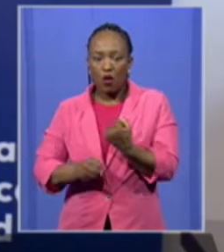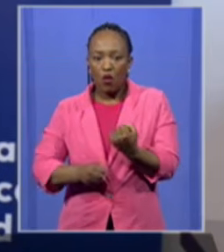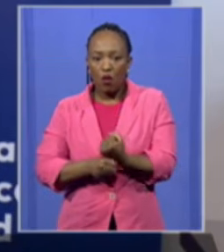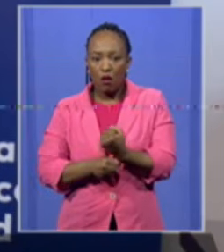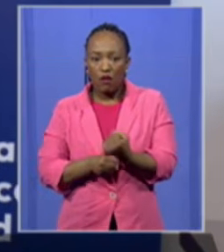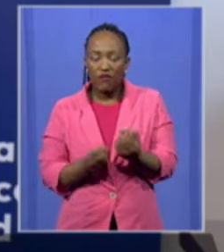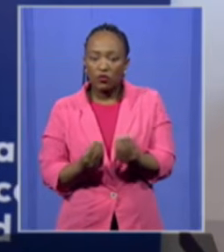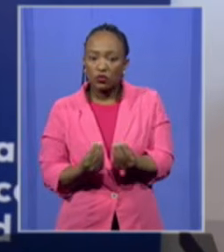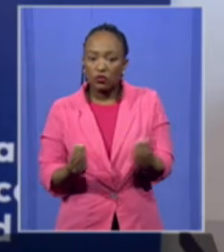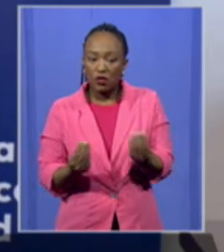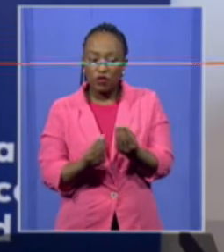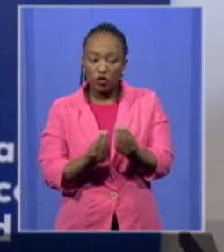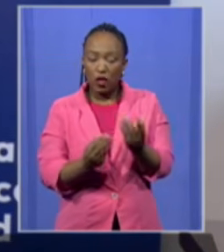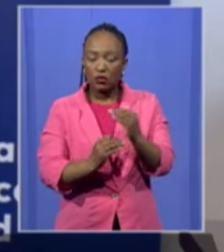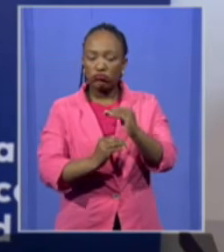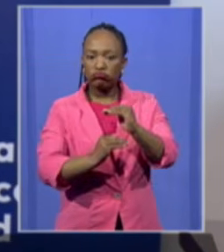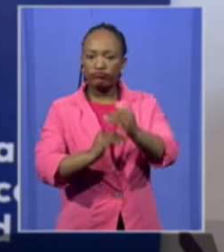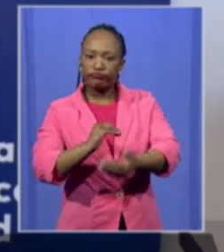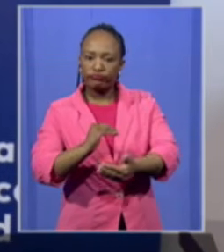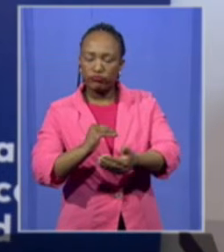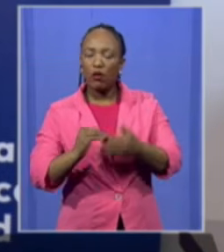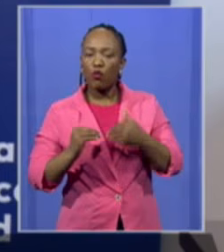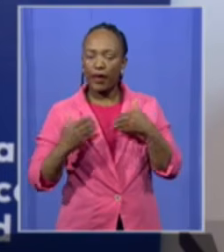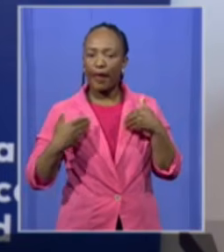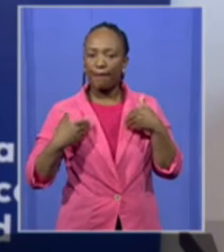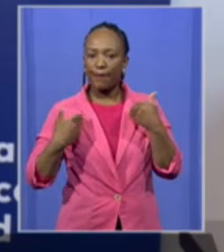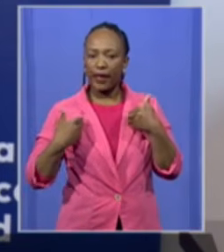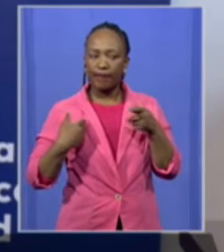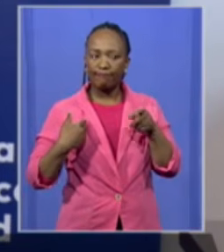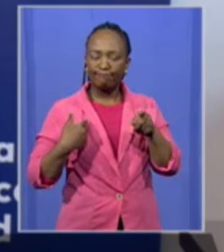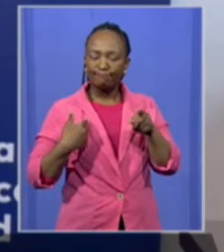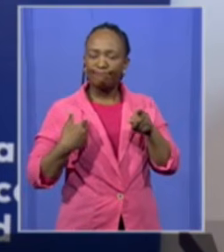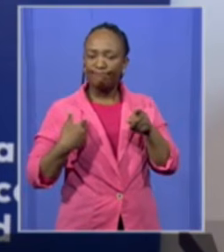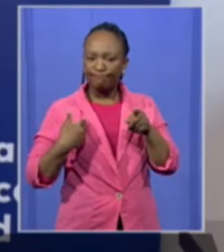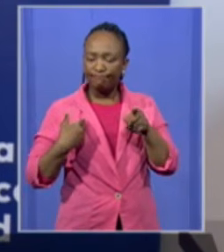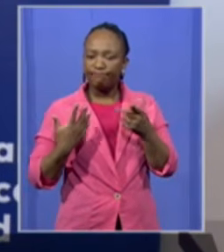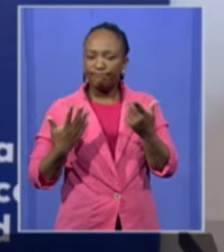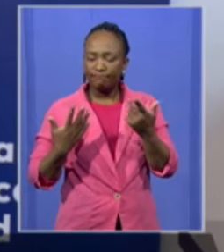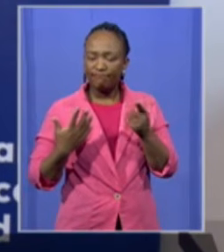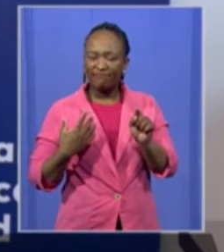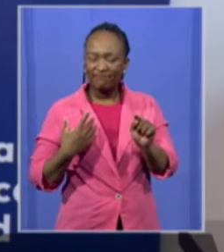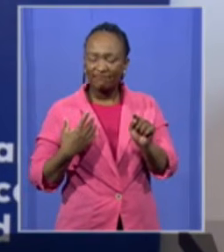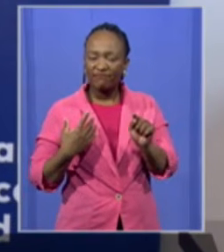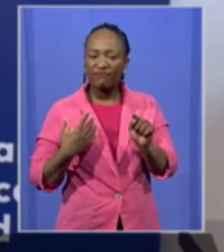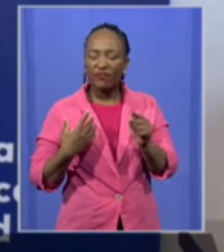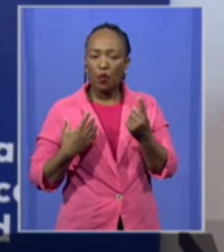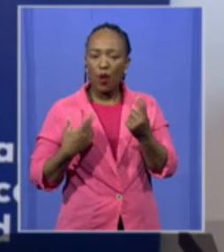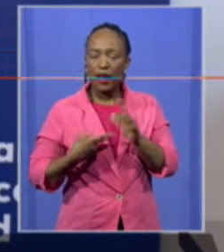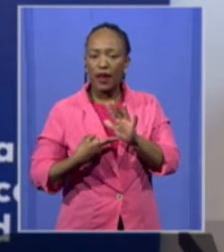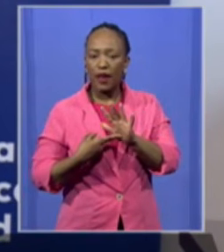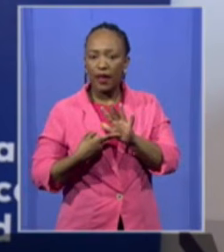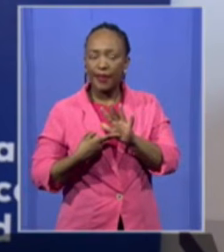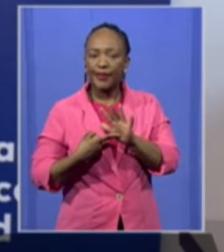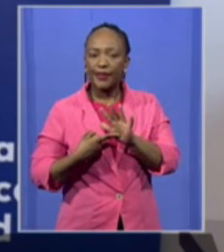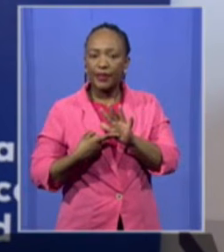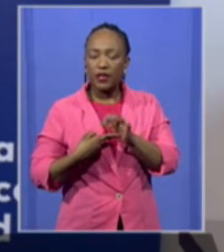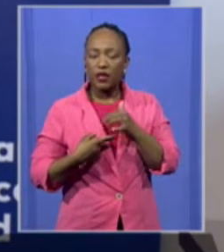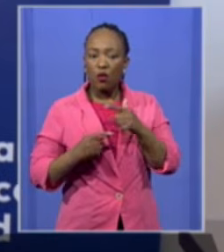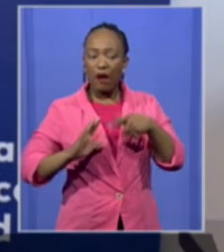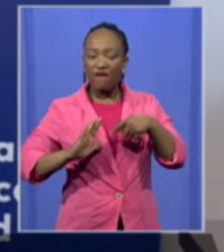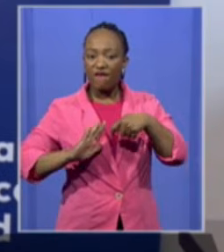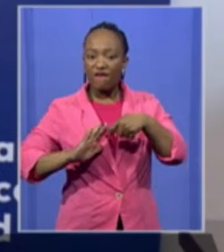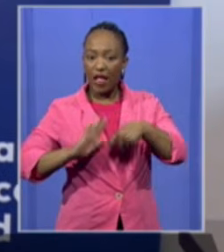the child protection state. So we are saying we are glad that and sort of one of the mechanisms we have as the Film and